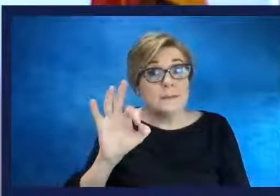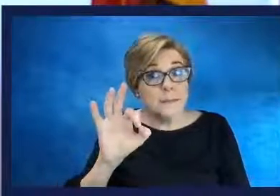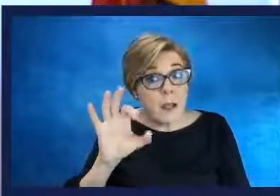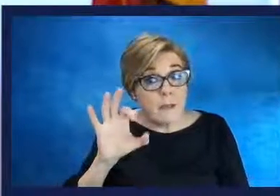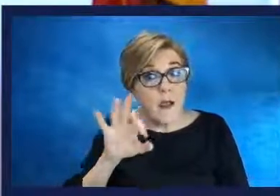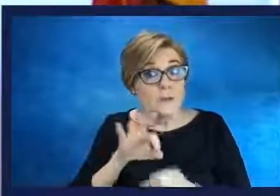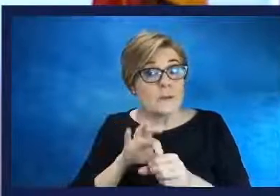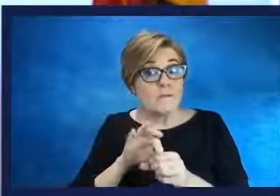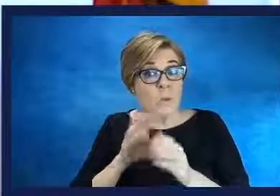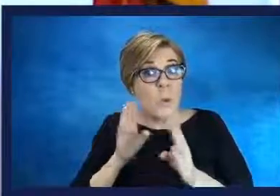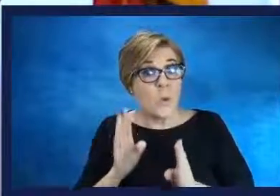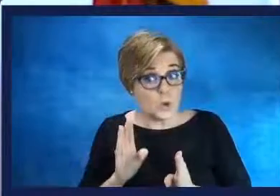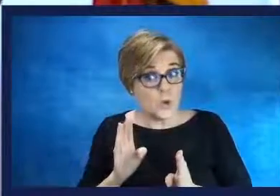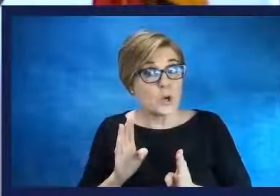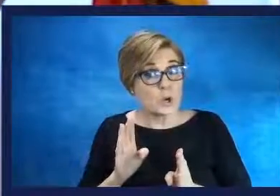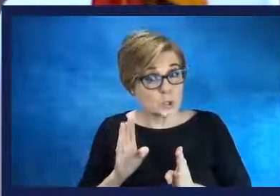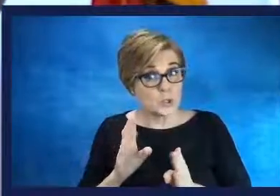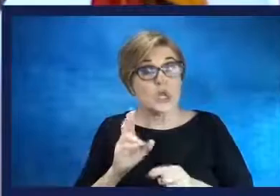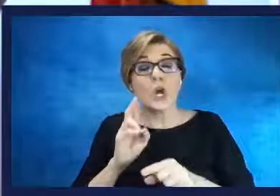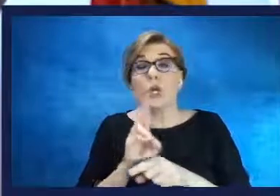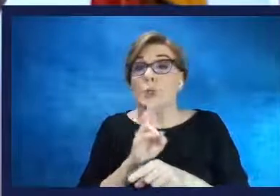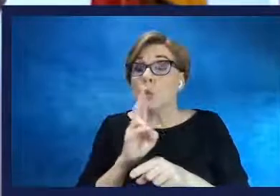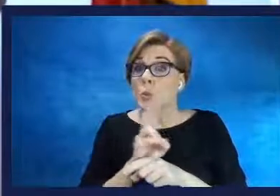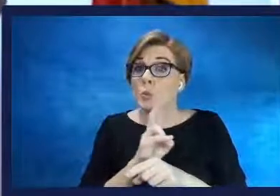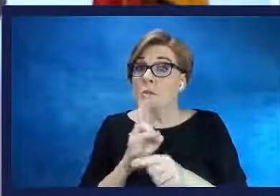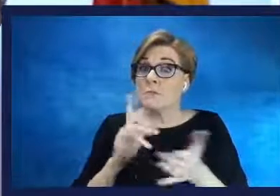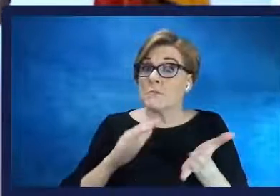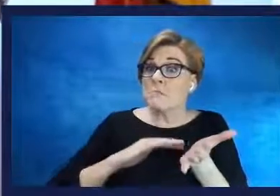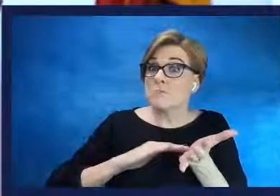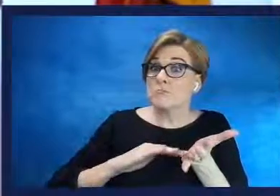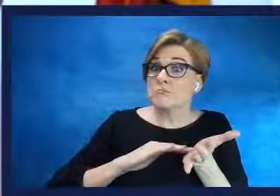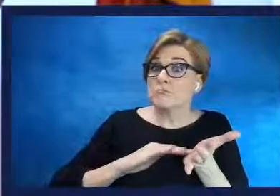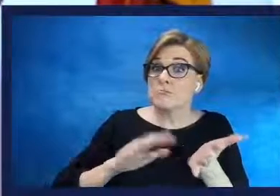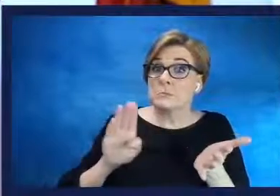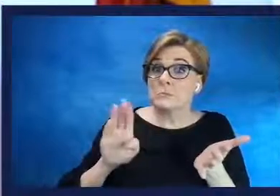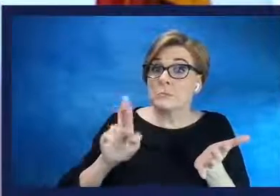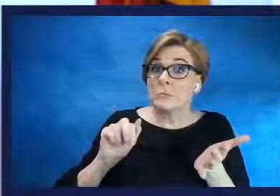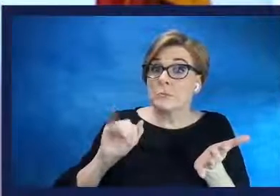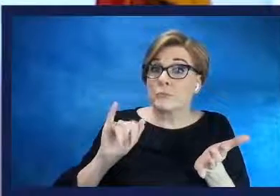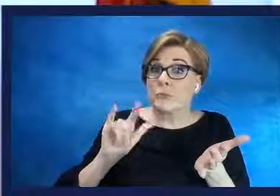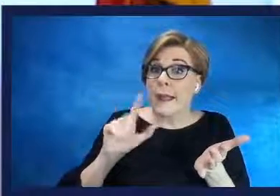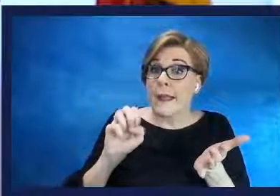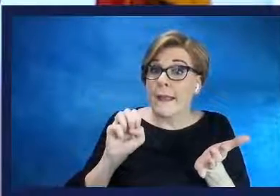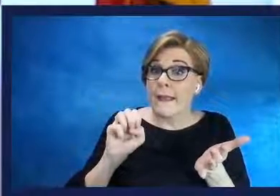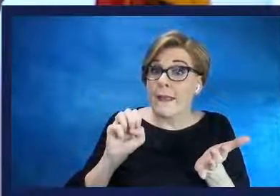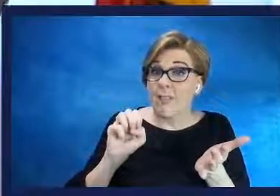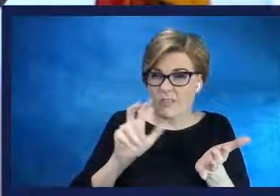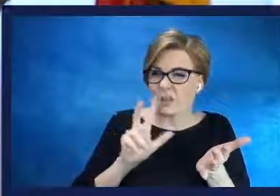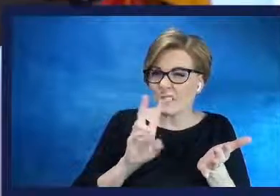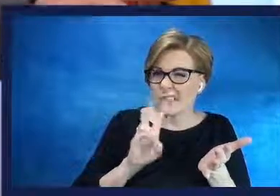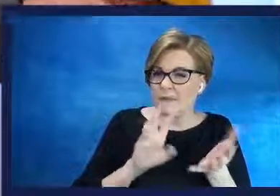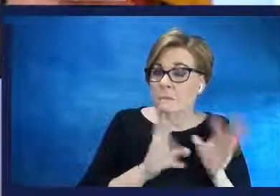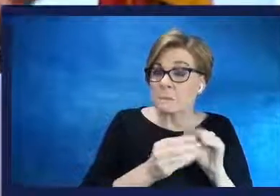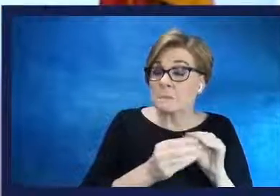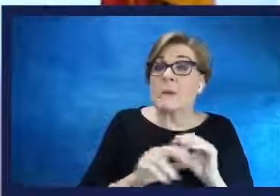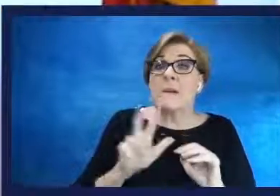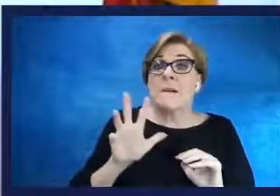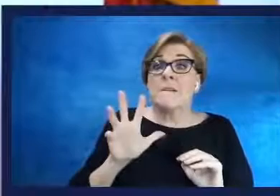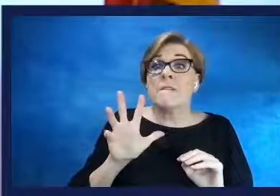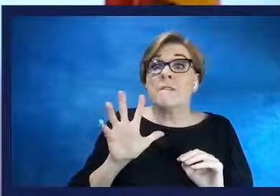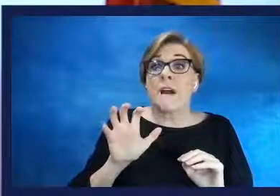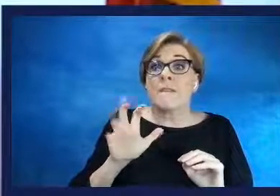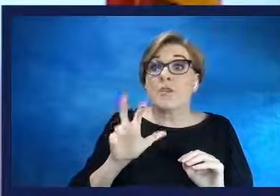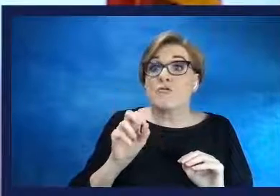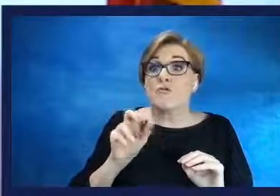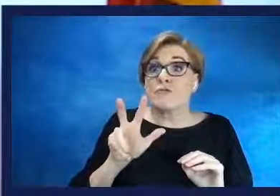which we had Braille ballots mailed to them, 37 to be exact, 503 ballots that were cast as large print,